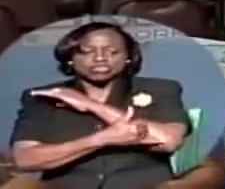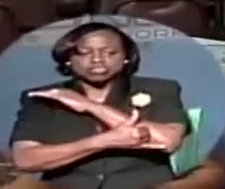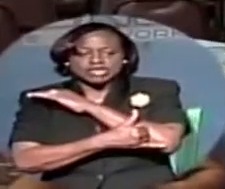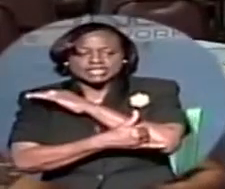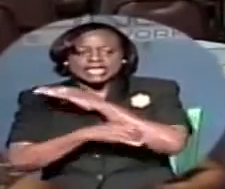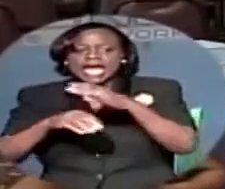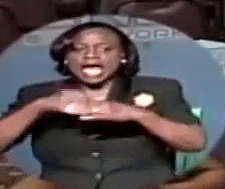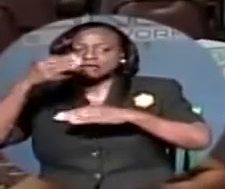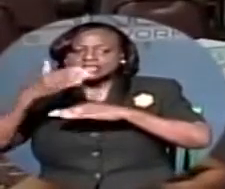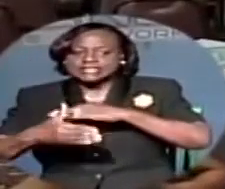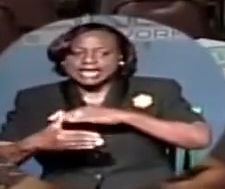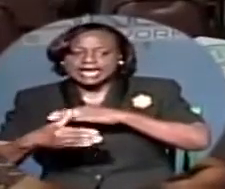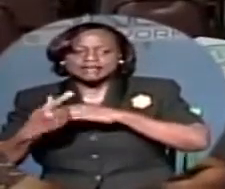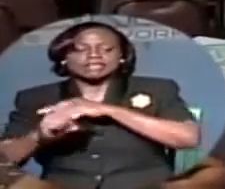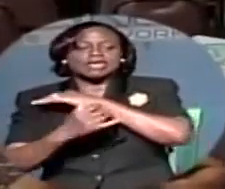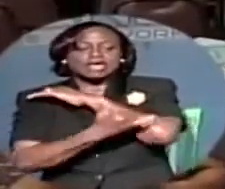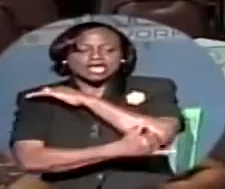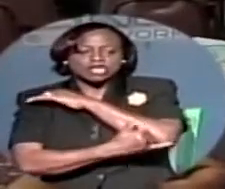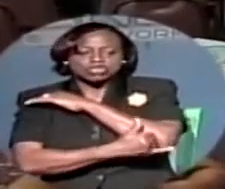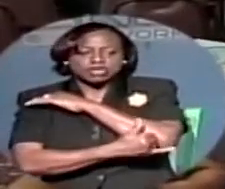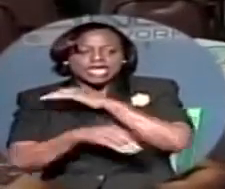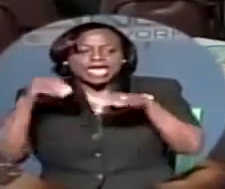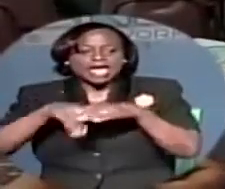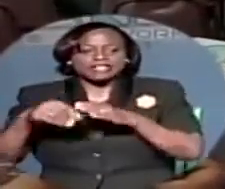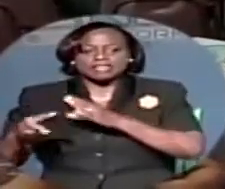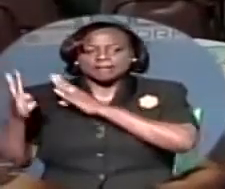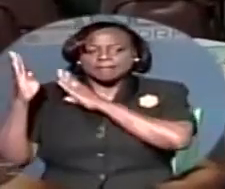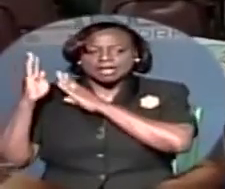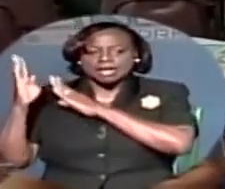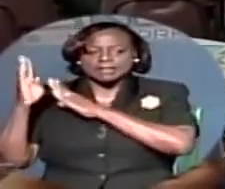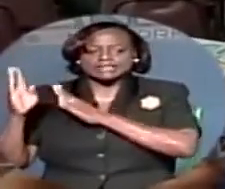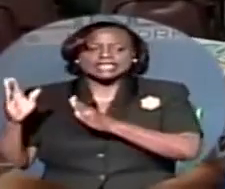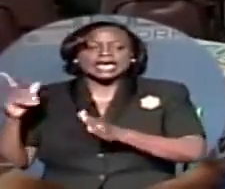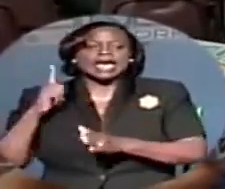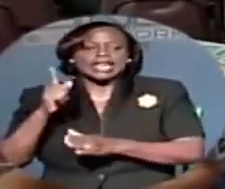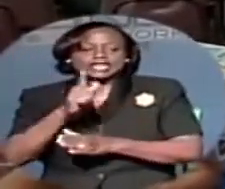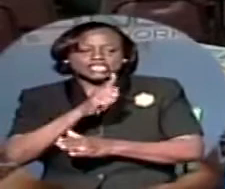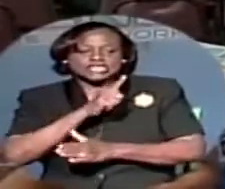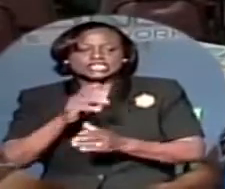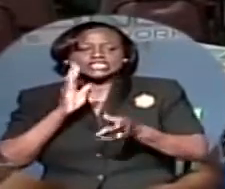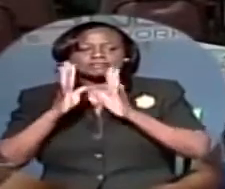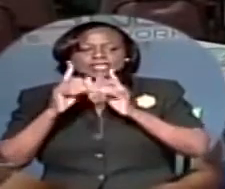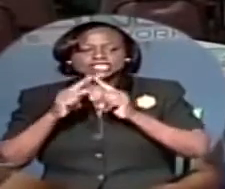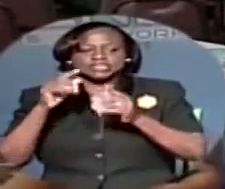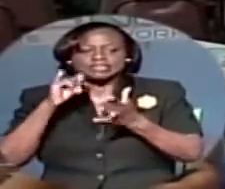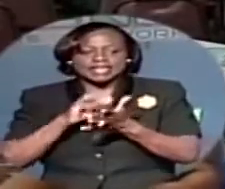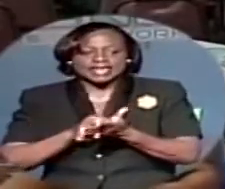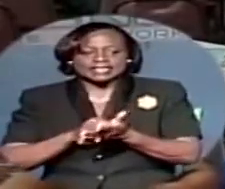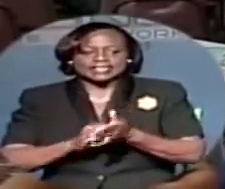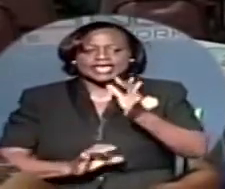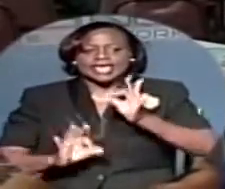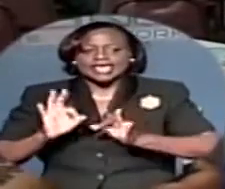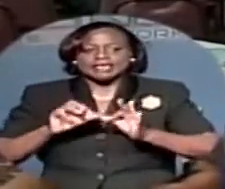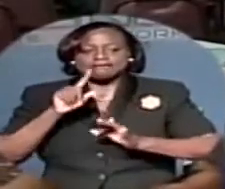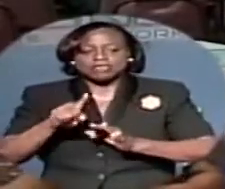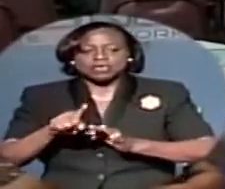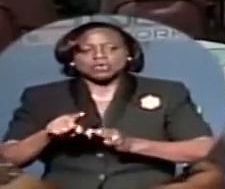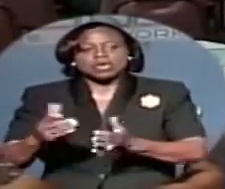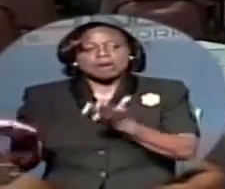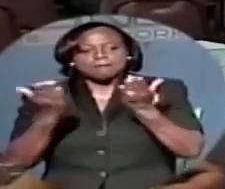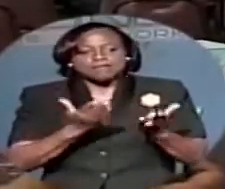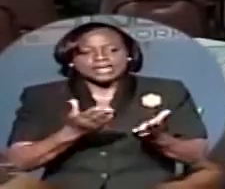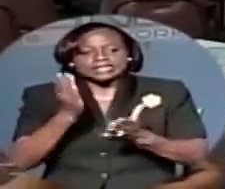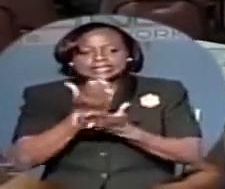it can happen outside of the country, and in the Bahamas our legislation speaks to that. If you recruit someone